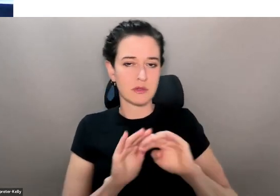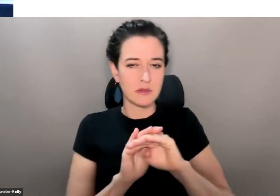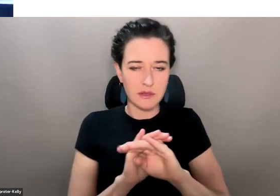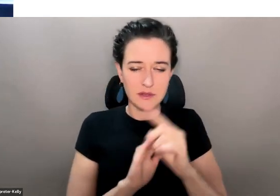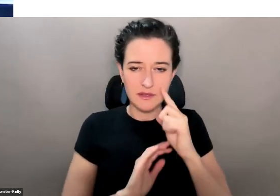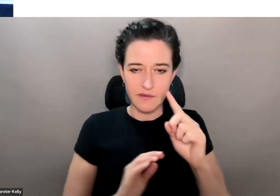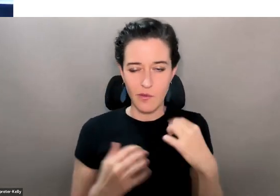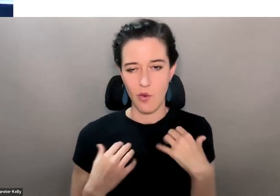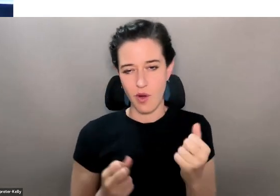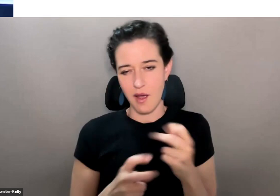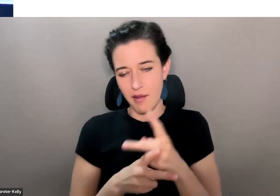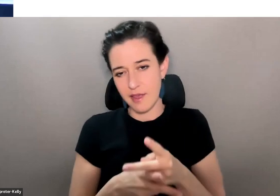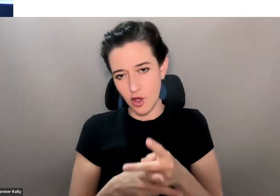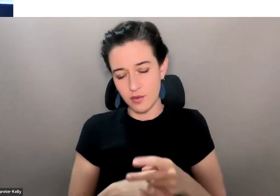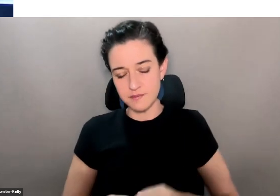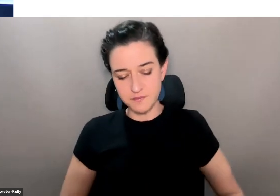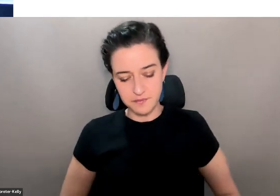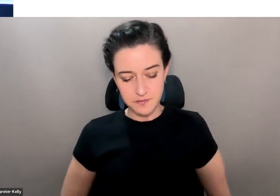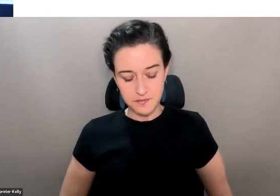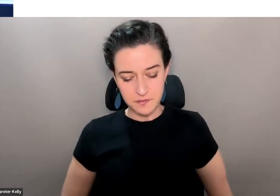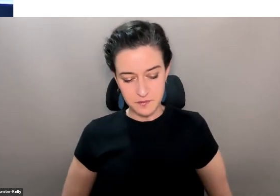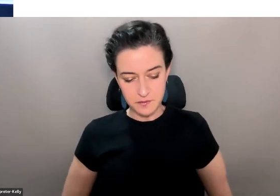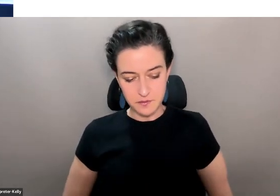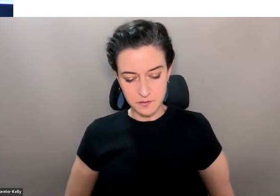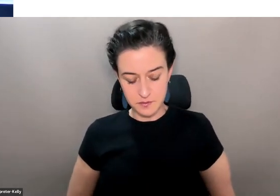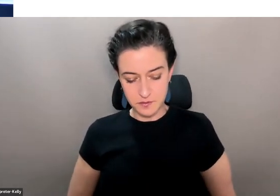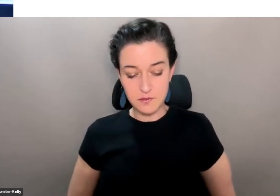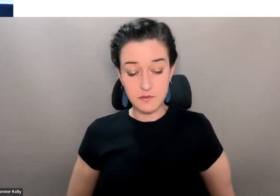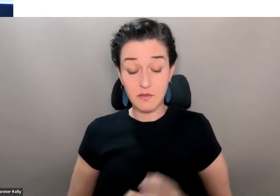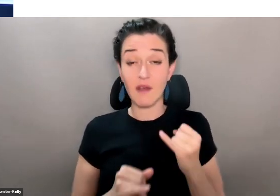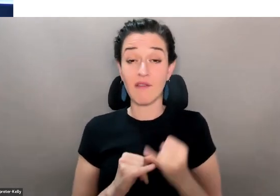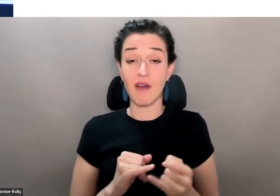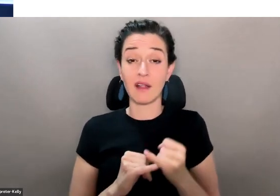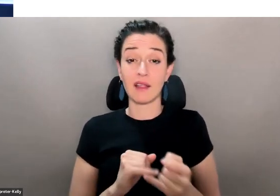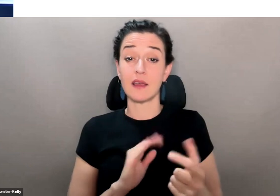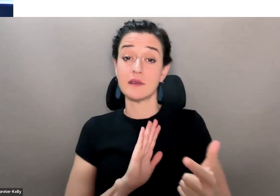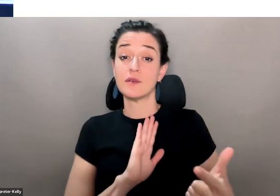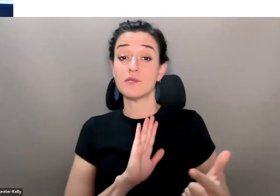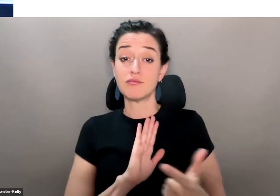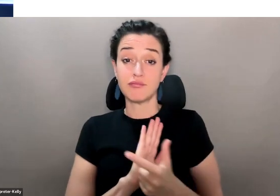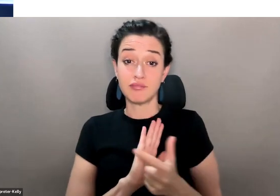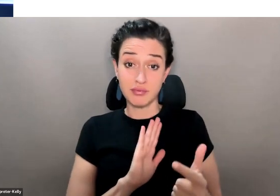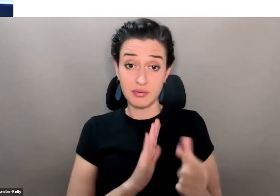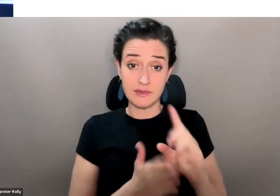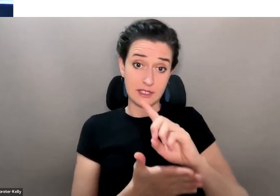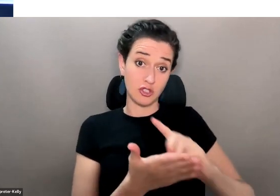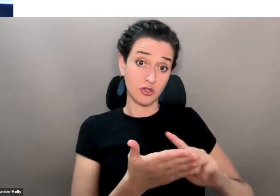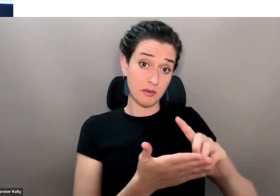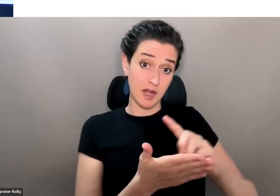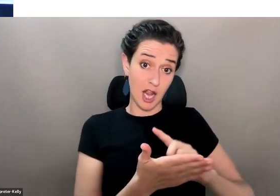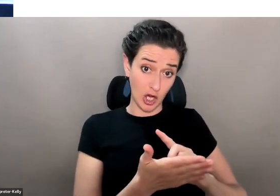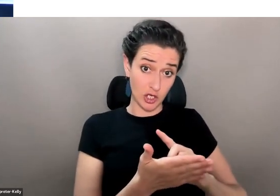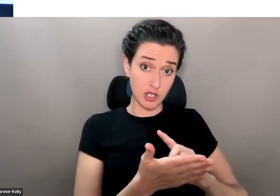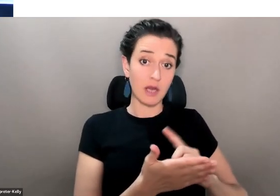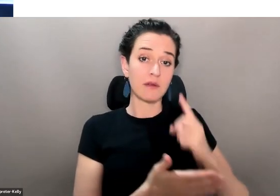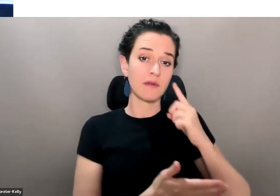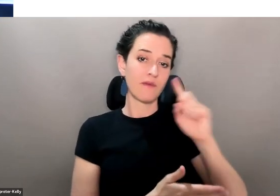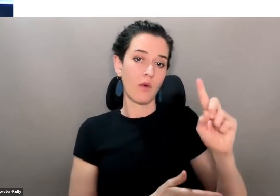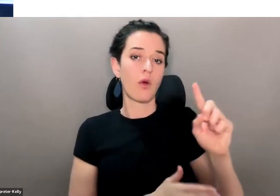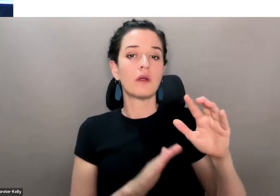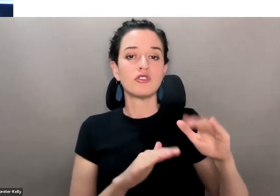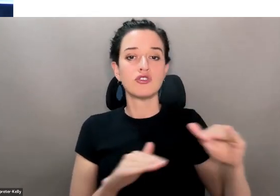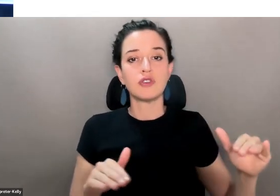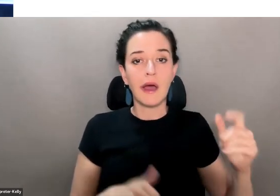also clarifies that prohibitions on discrimination on the basis of disability apply to child welfare